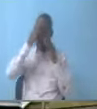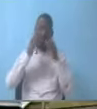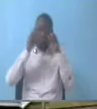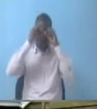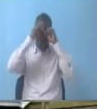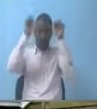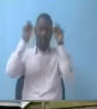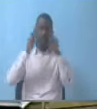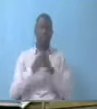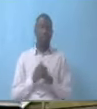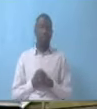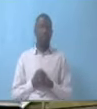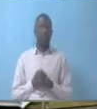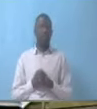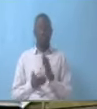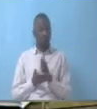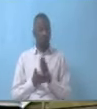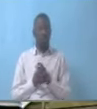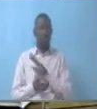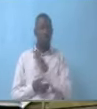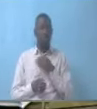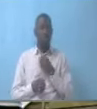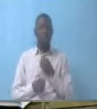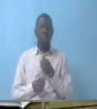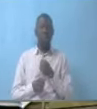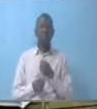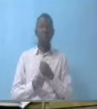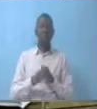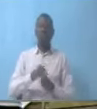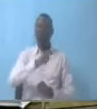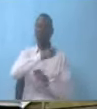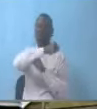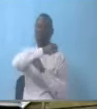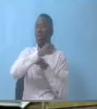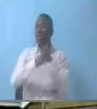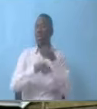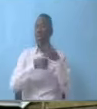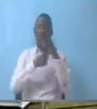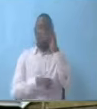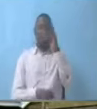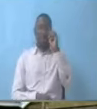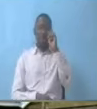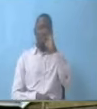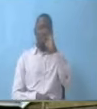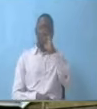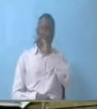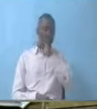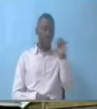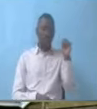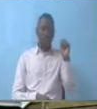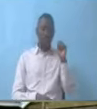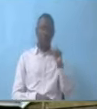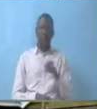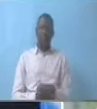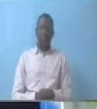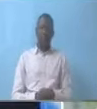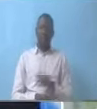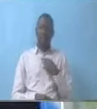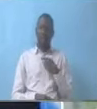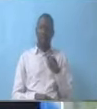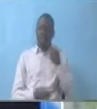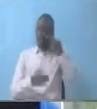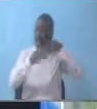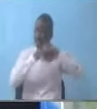decree. Nam nak nekuma nak di digeral nak decree bobu dé. And the context will explain. You will come to the